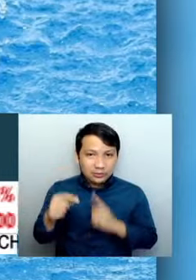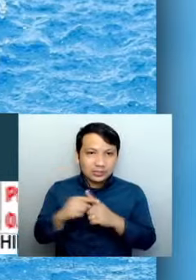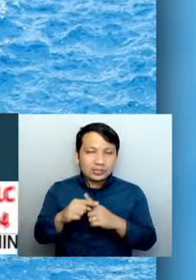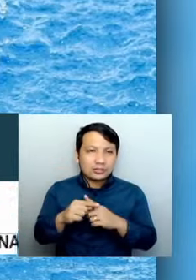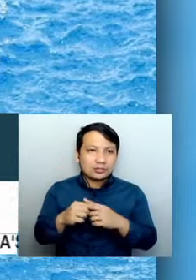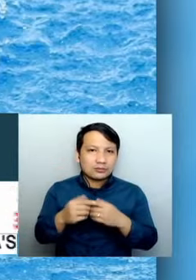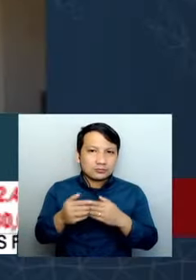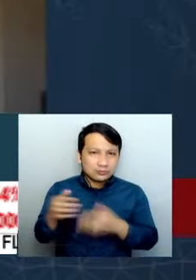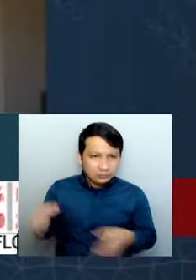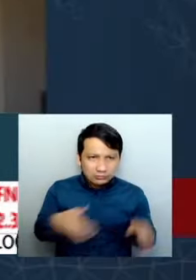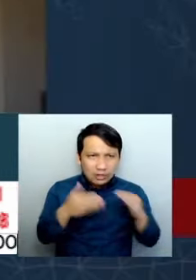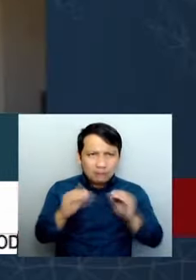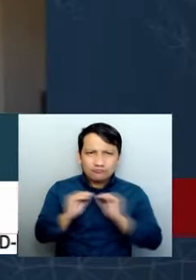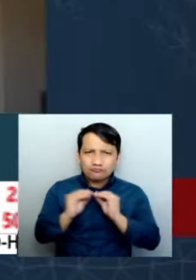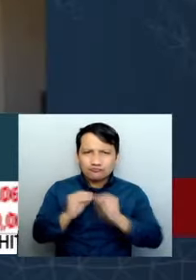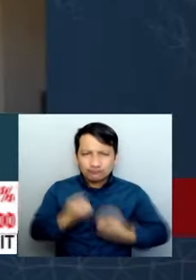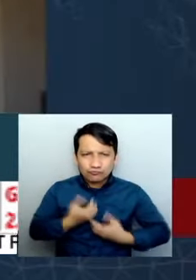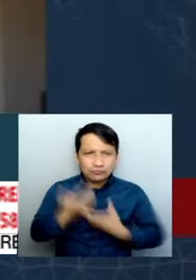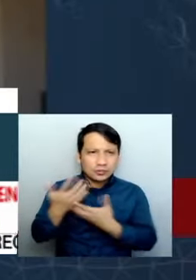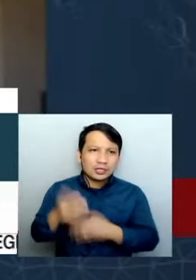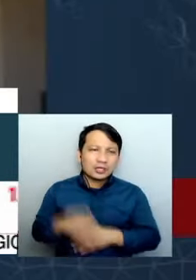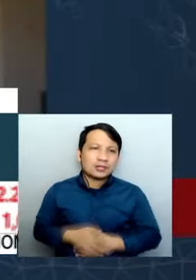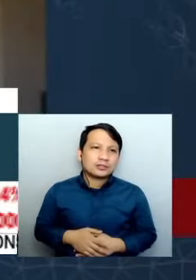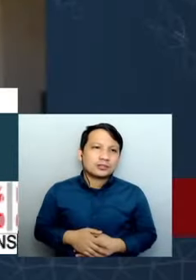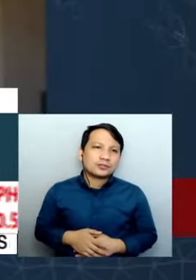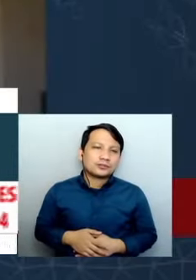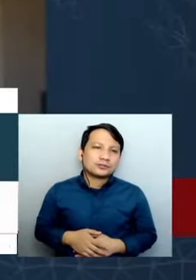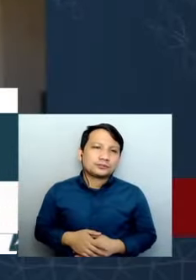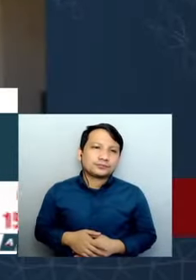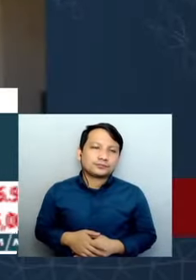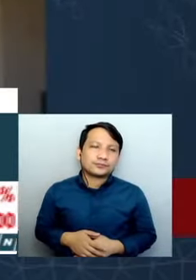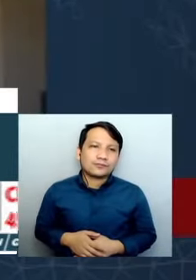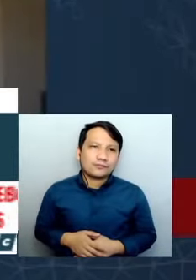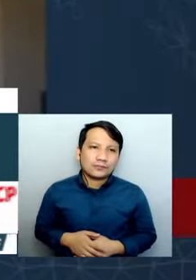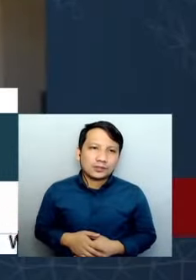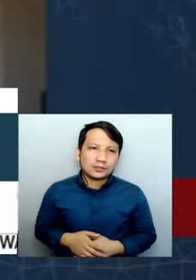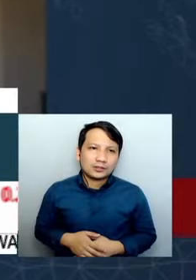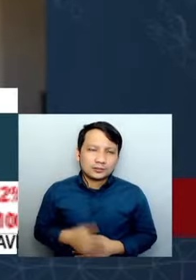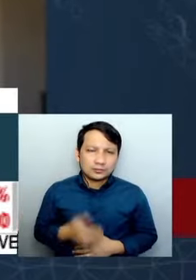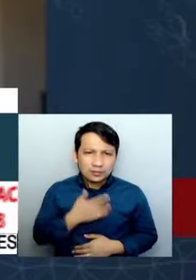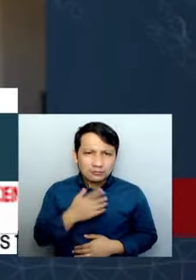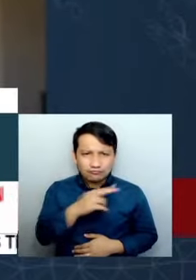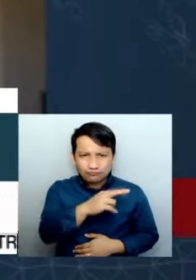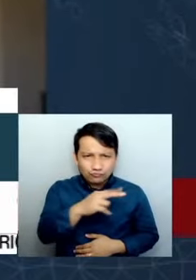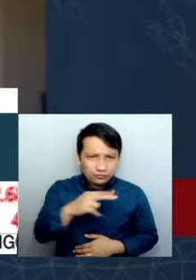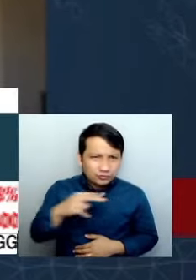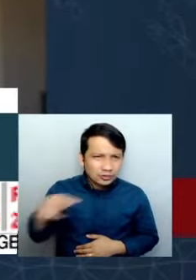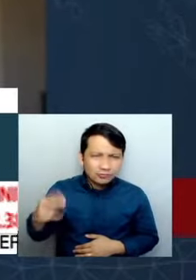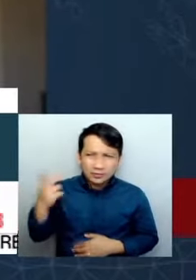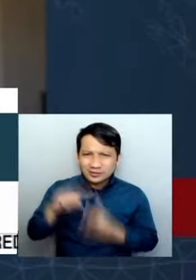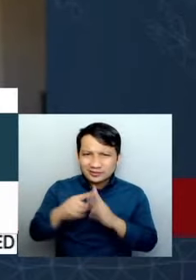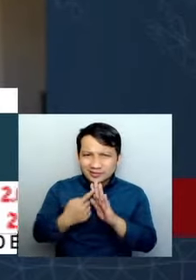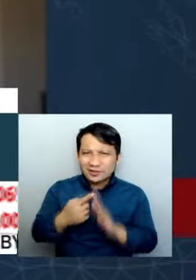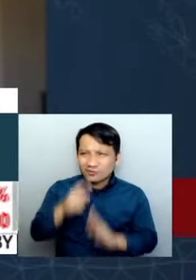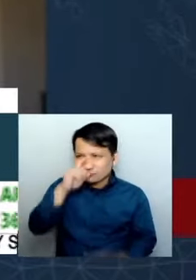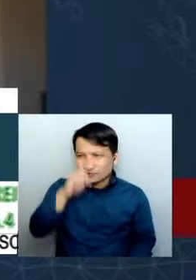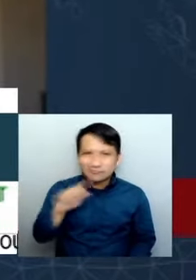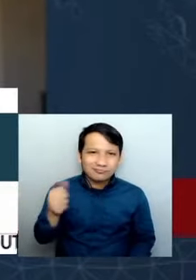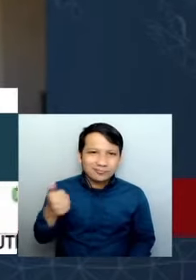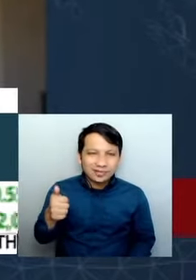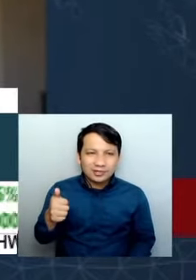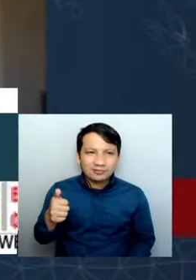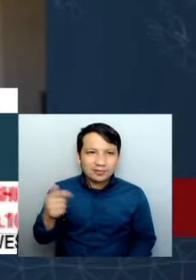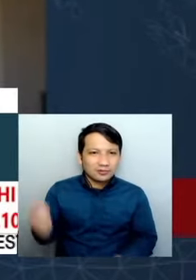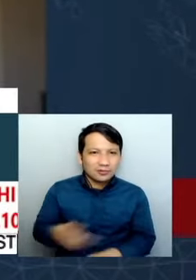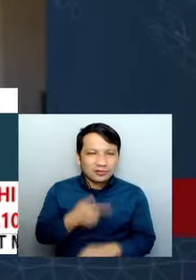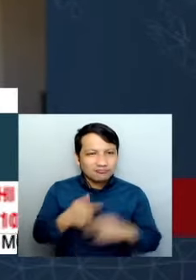of emotions. I swim pretty much year round. I've swam year round since I was 10. And the longest break I've